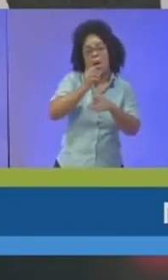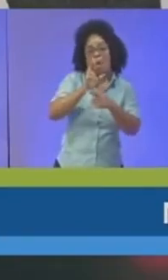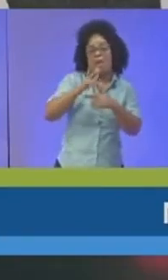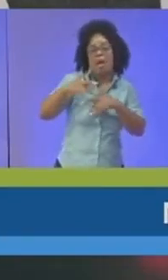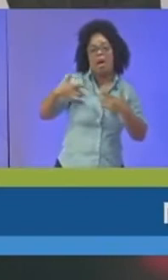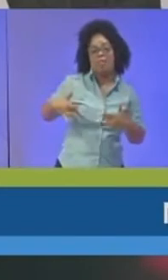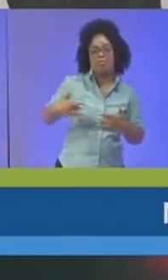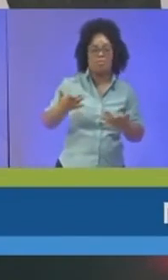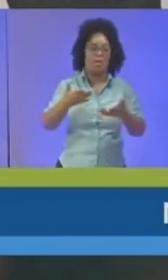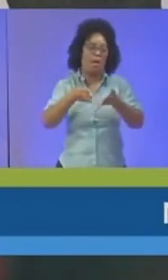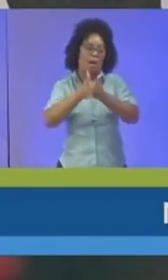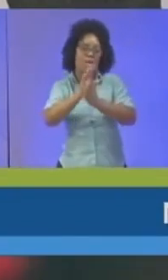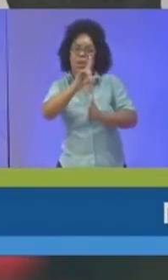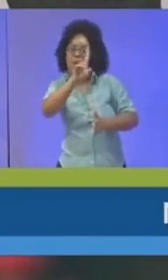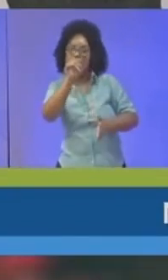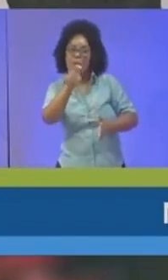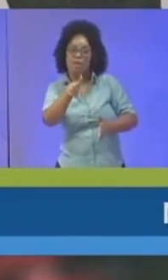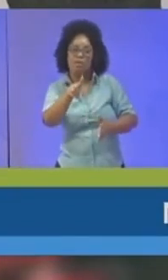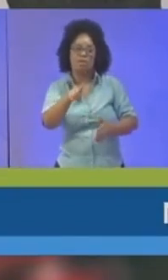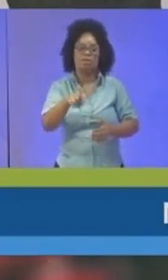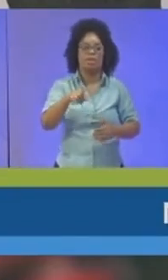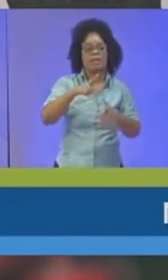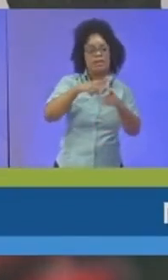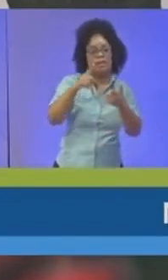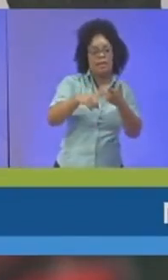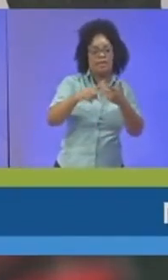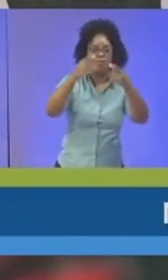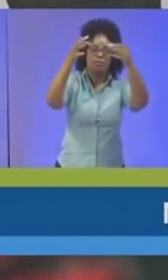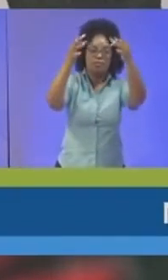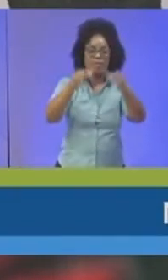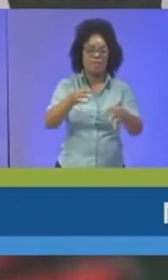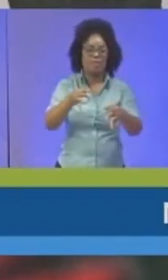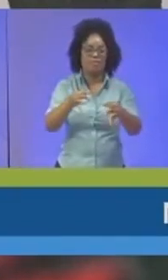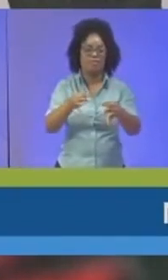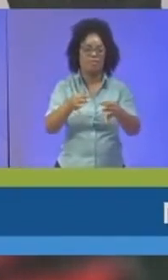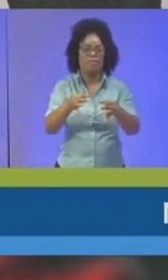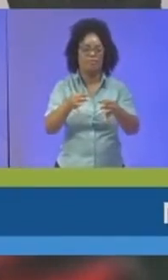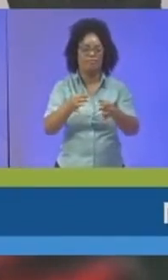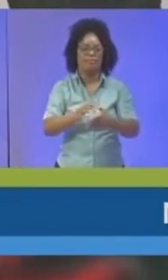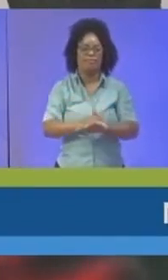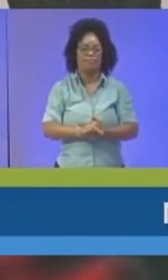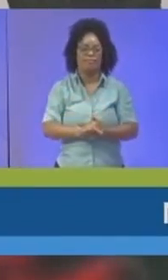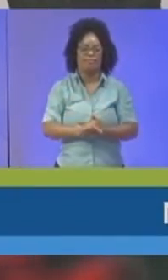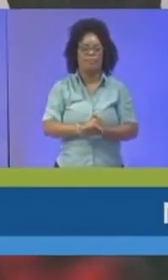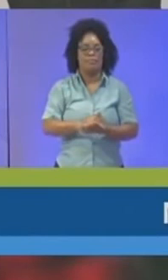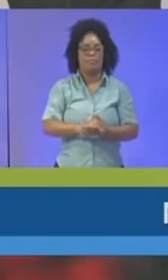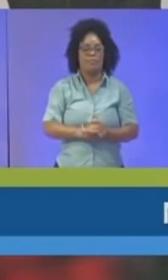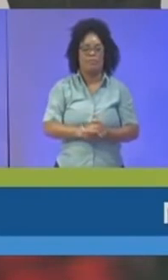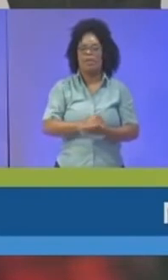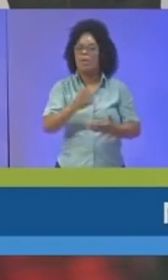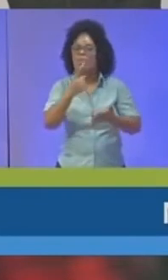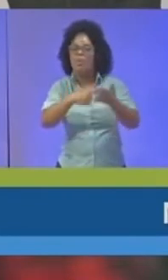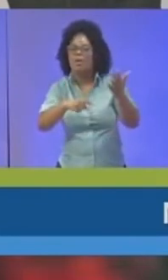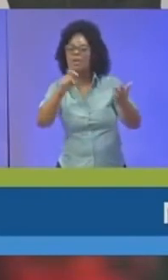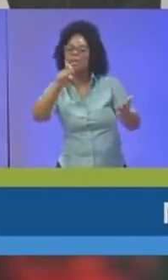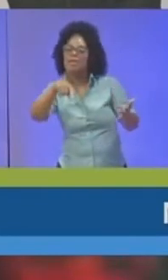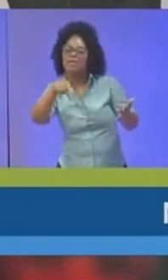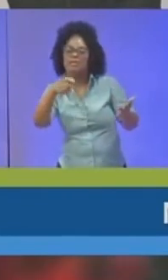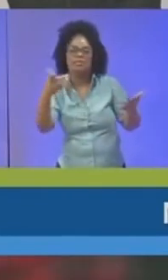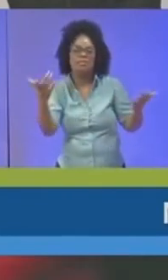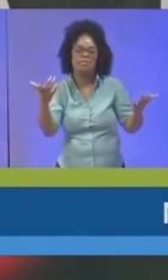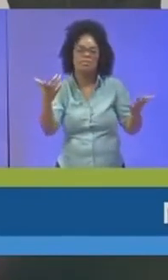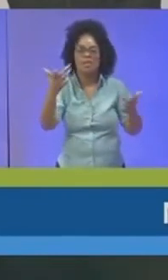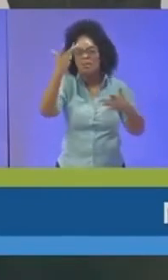we also decide of where we are going to place of our patient, because how the clinic functions is